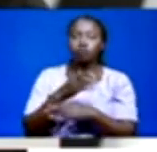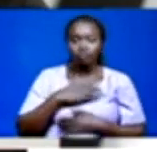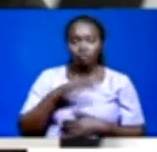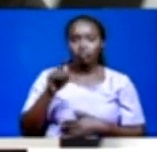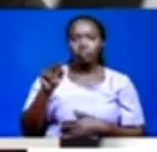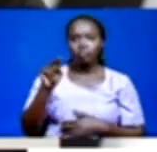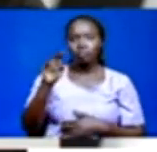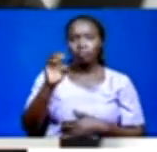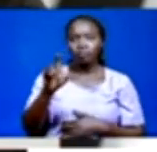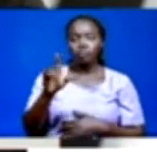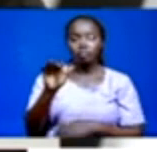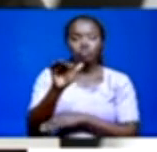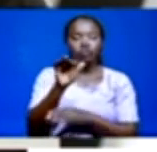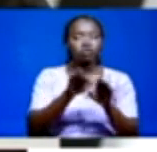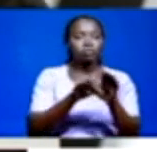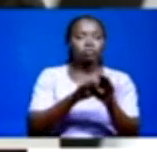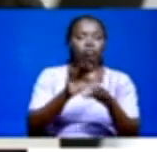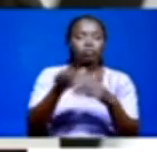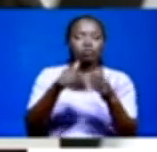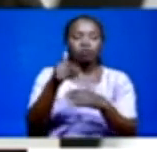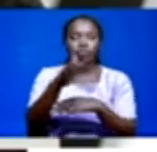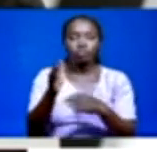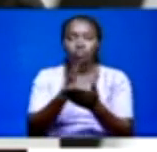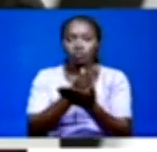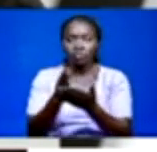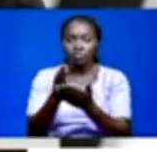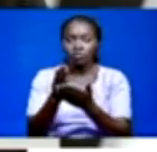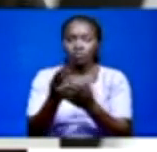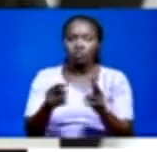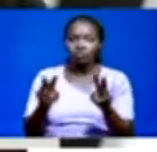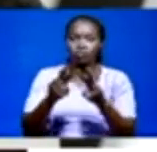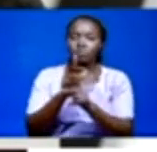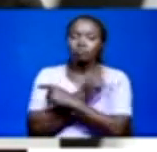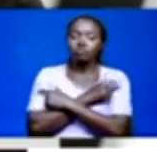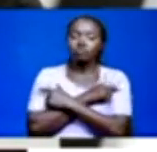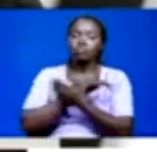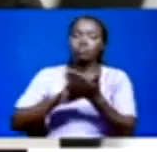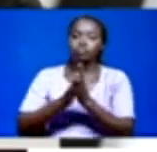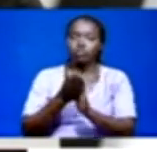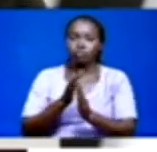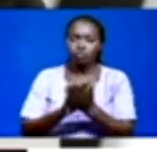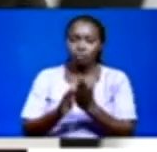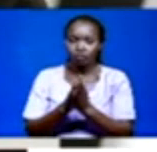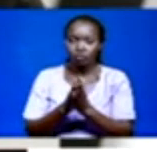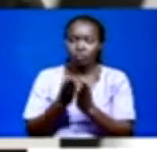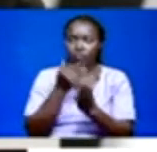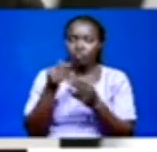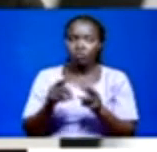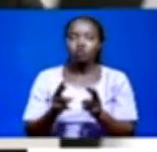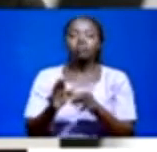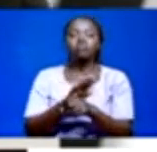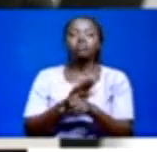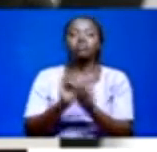asked his congregation to reach out and share the virtues of love and forgiveness as a way to heal society